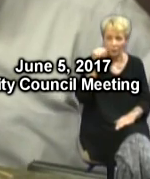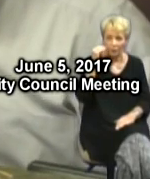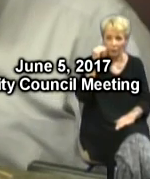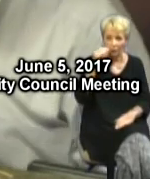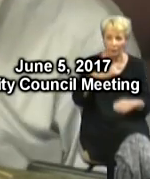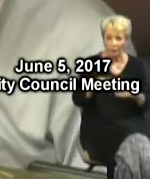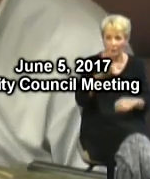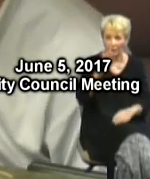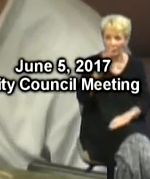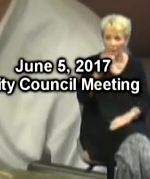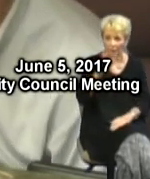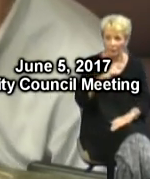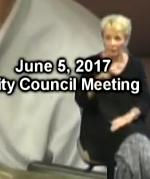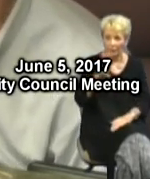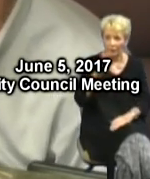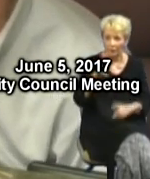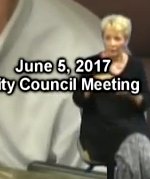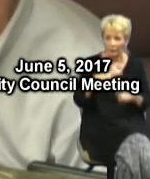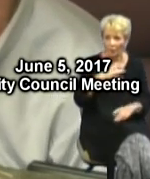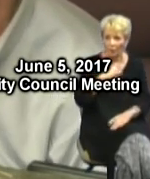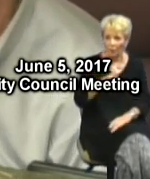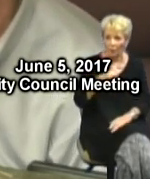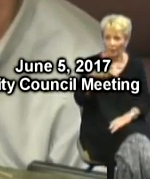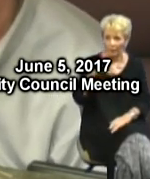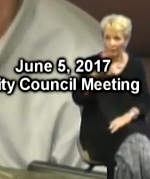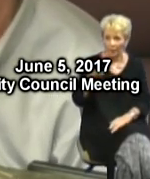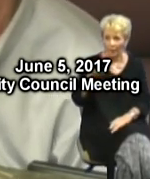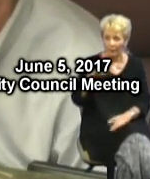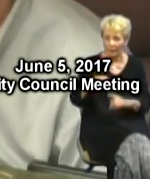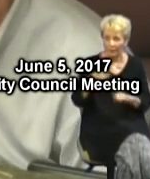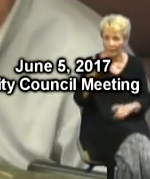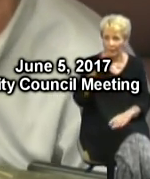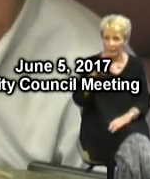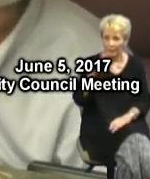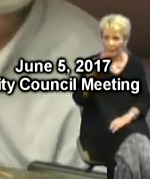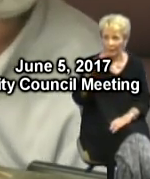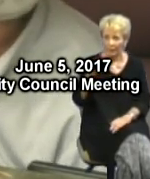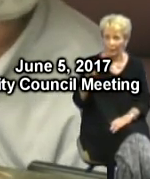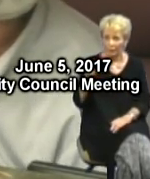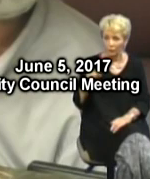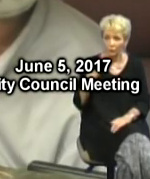includes Britton Drive, White Pine Lane, and Glendale Street.